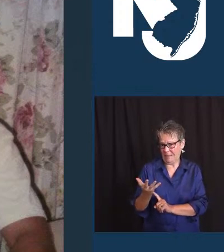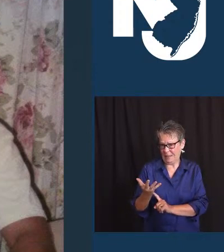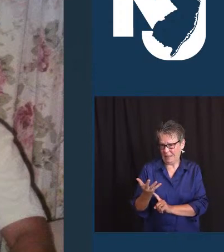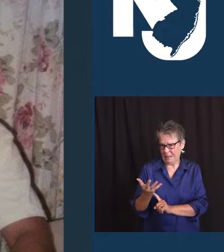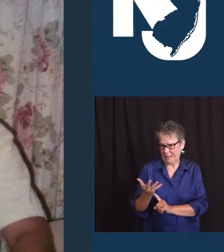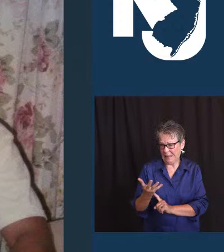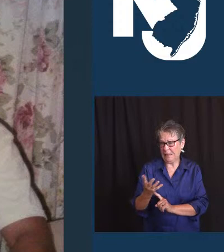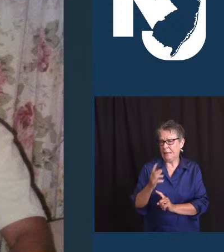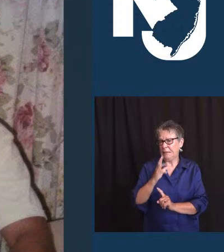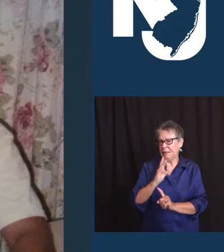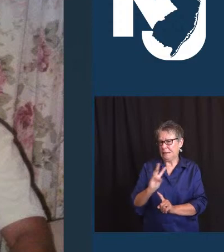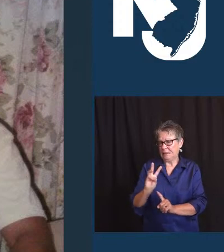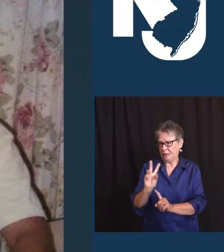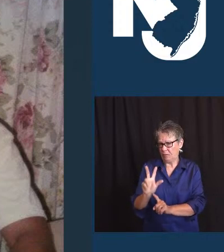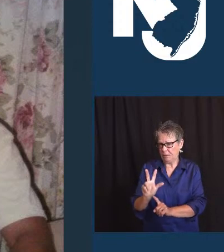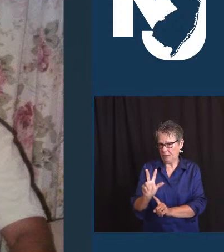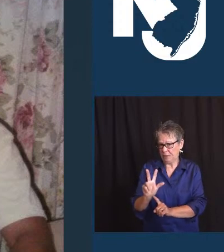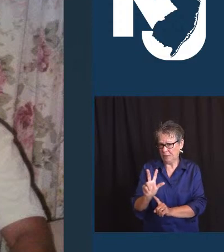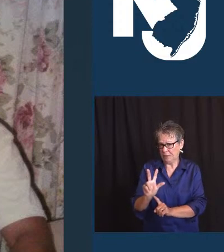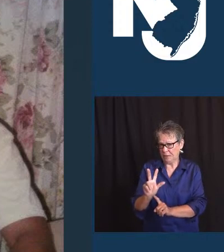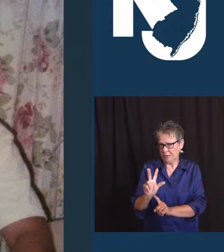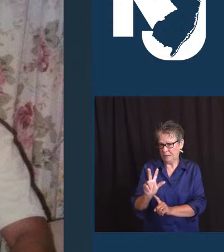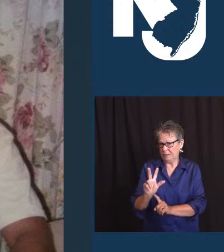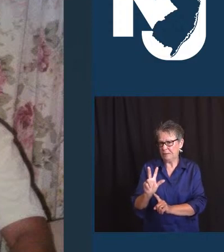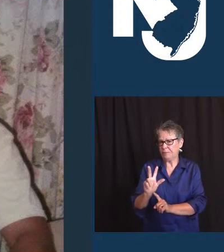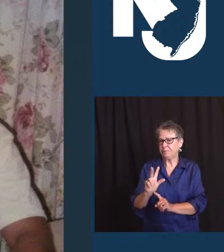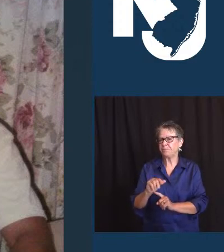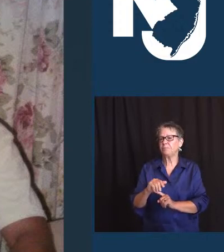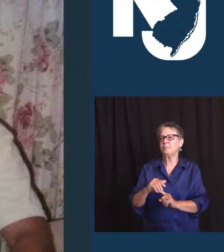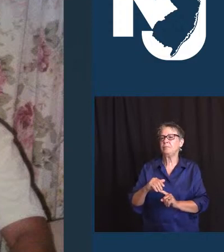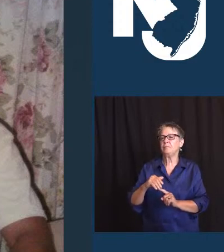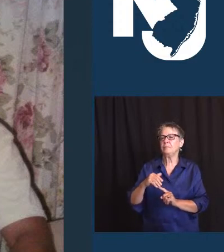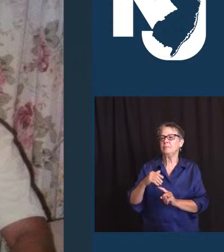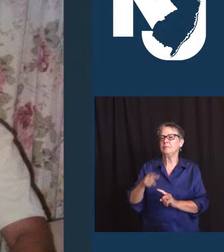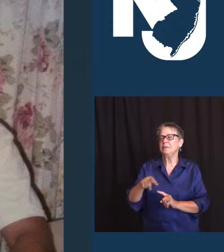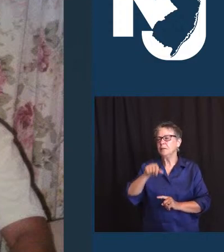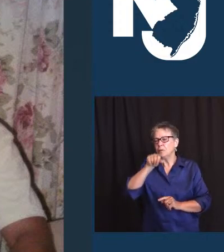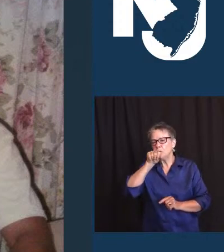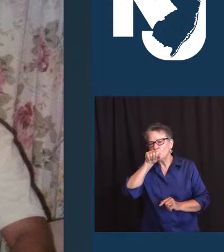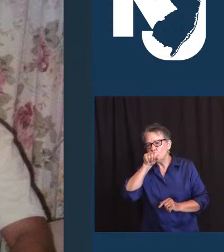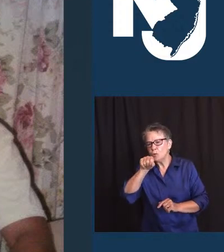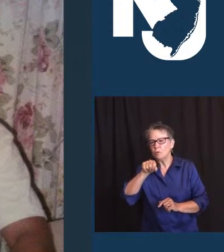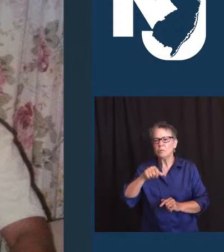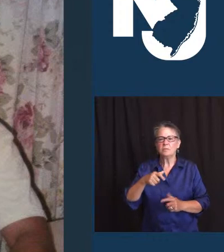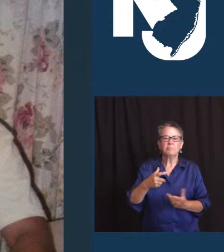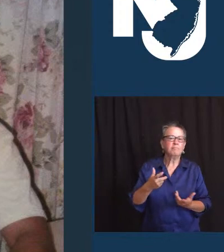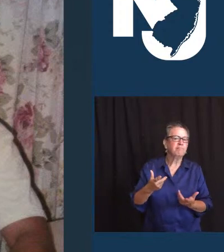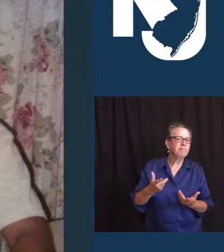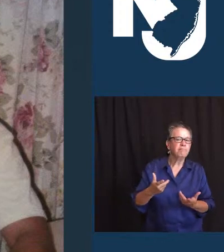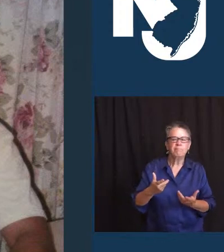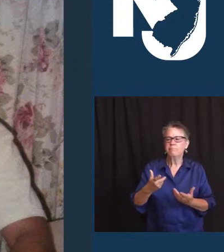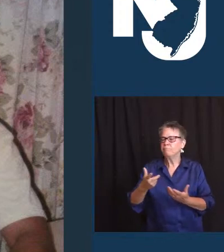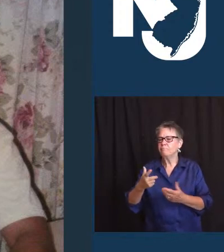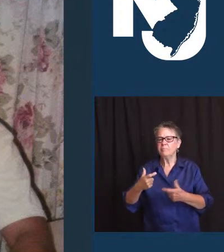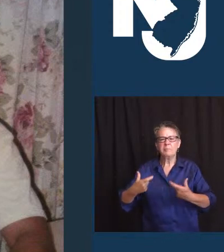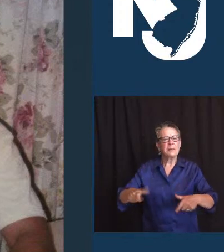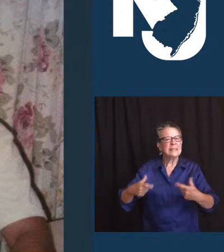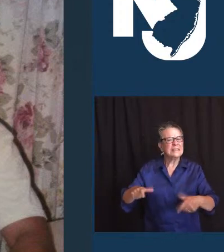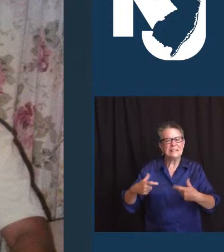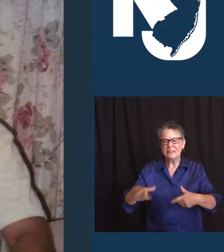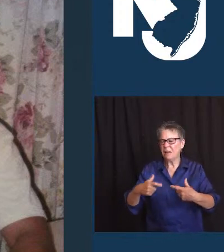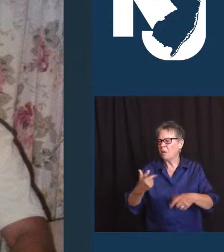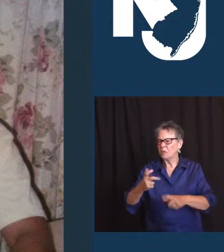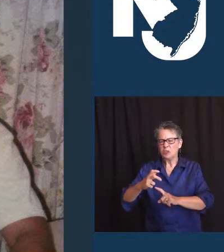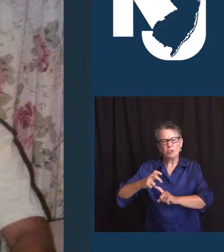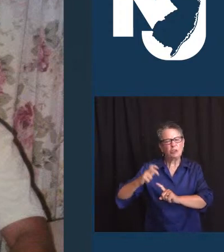his native Ecuador several decades ago. He loved being Linwood's head pizza maker, but when he had time away from the oven, he